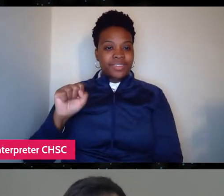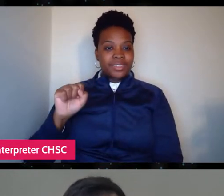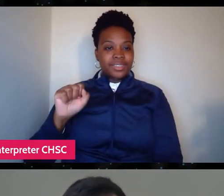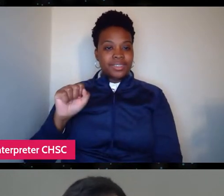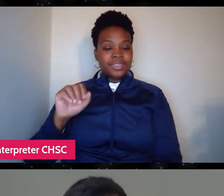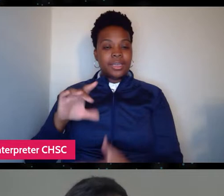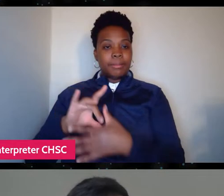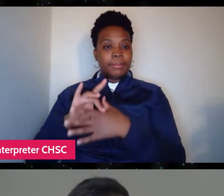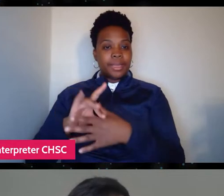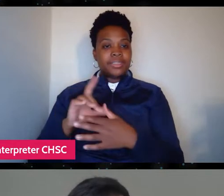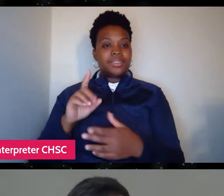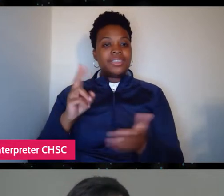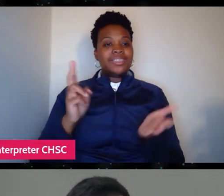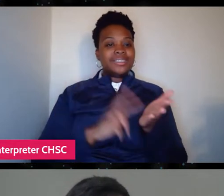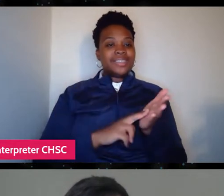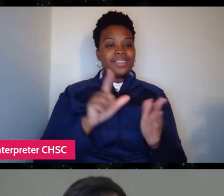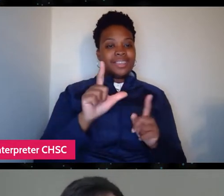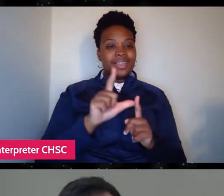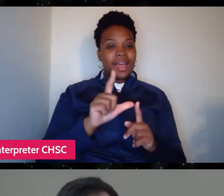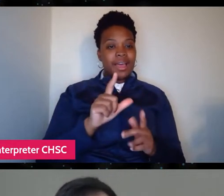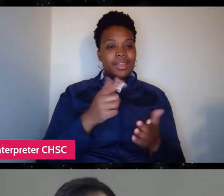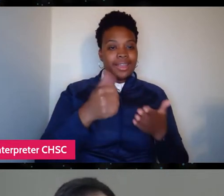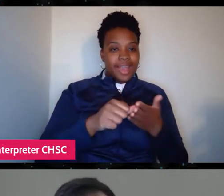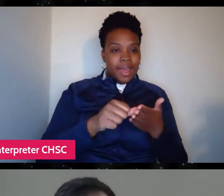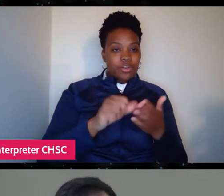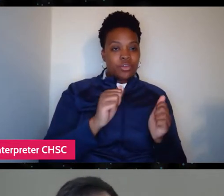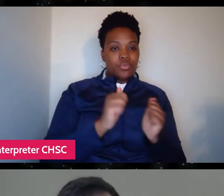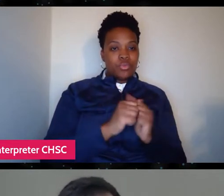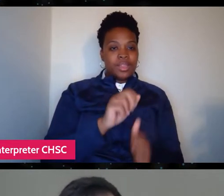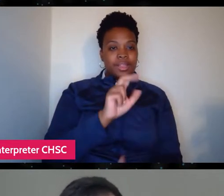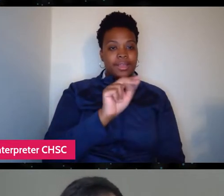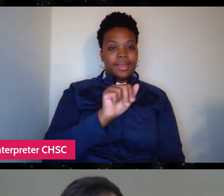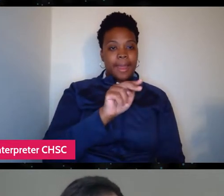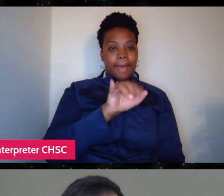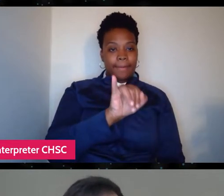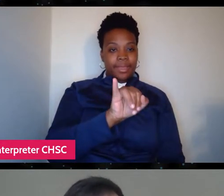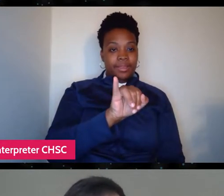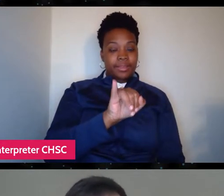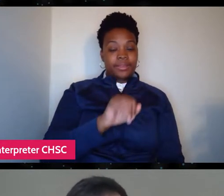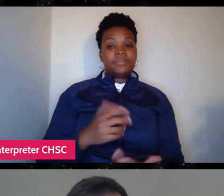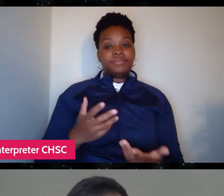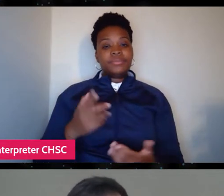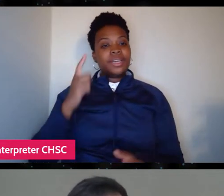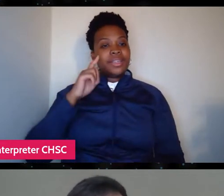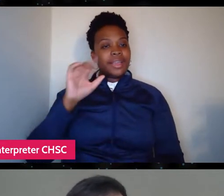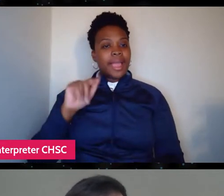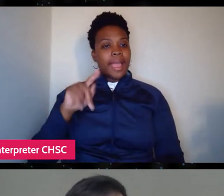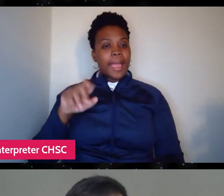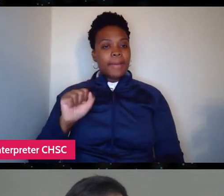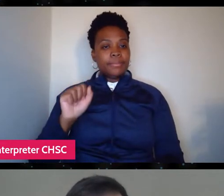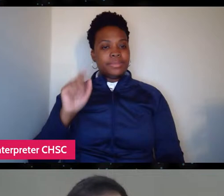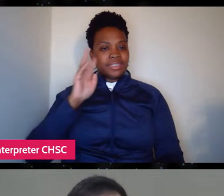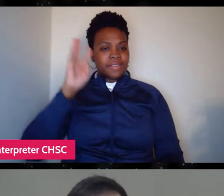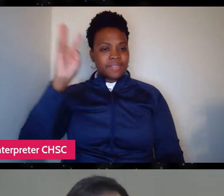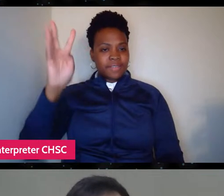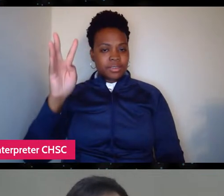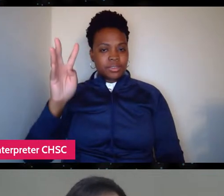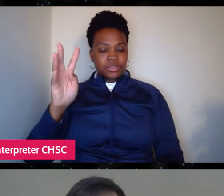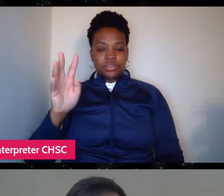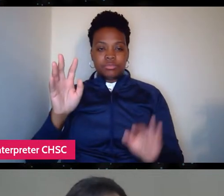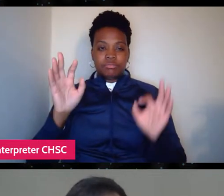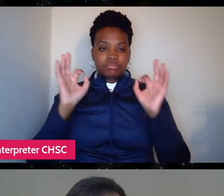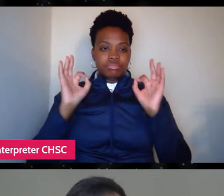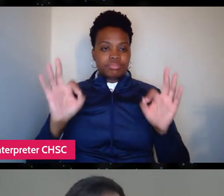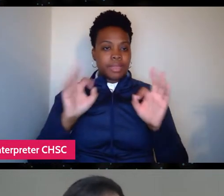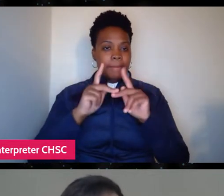NAMI earlier, which Liz captured. And so I think AMP's innovation has been an incredible platform for the industry